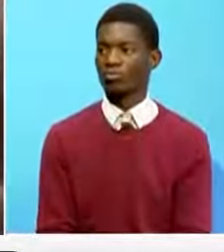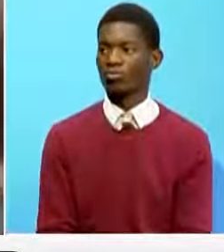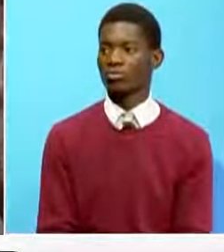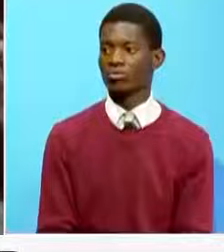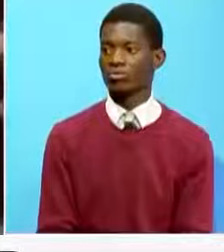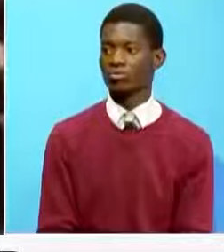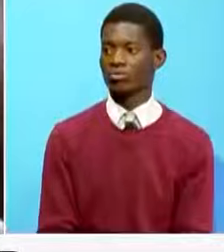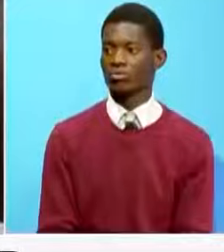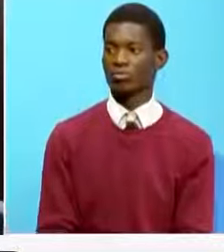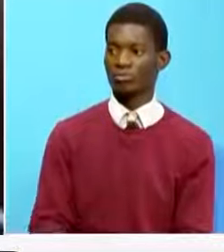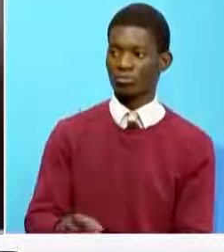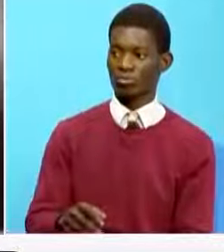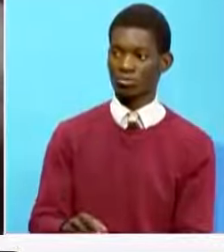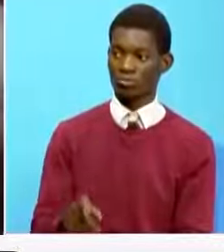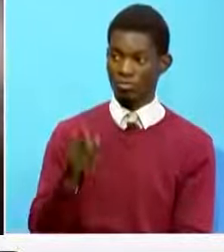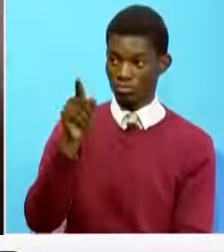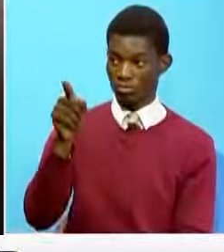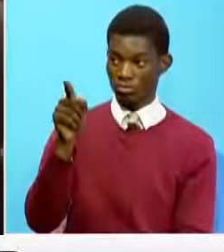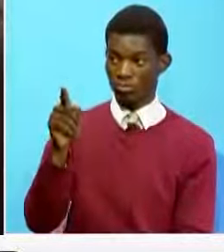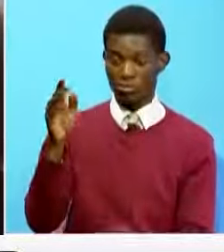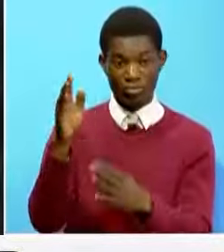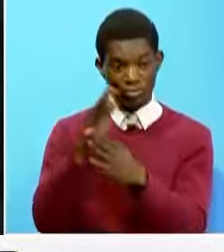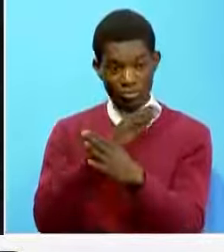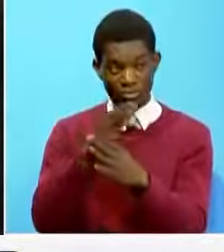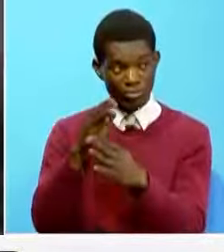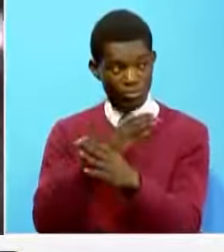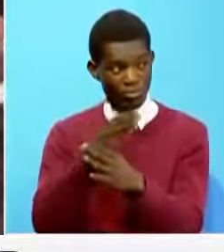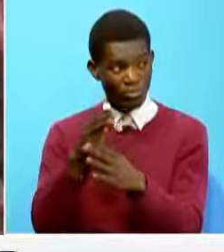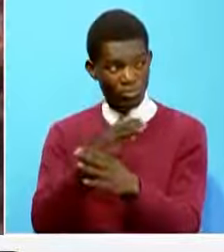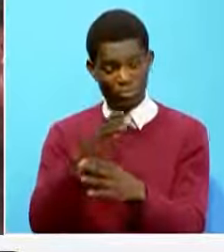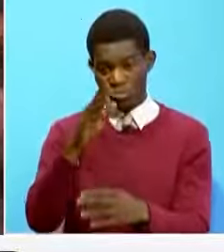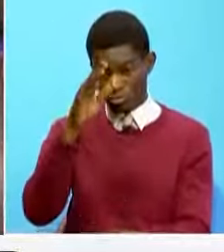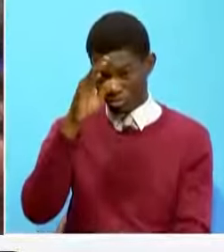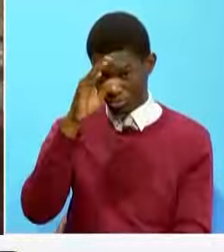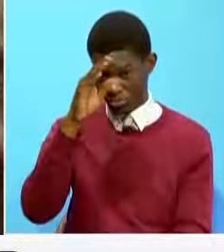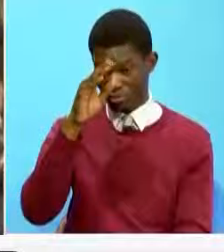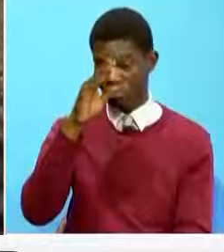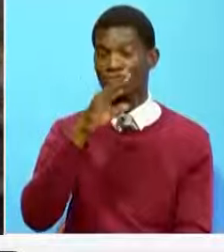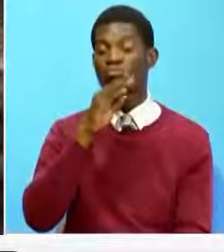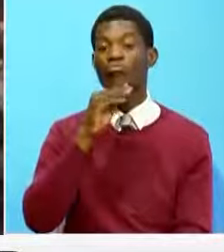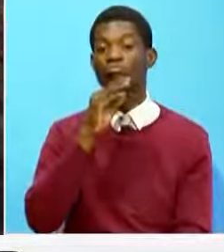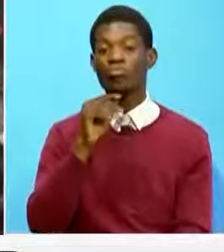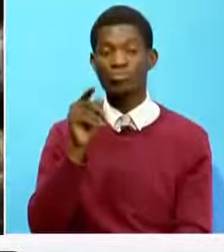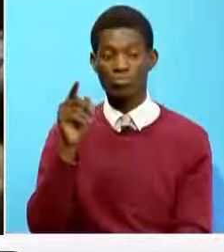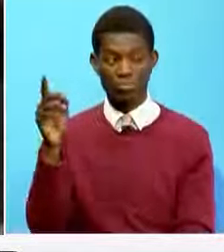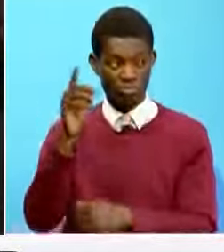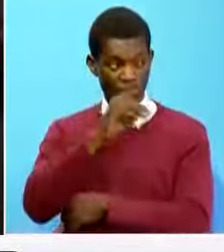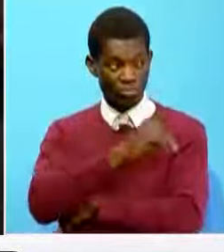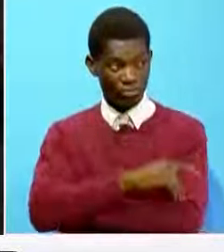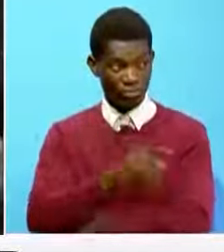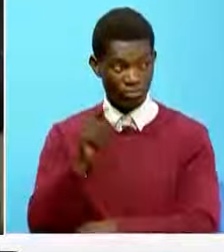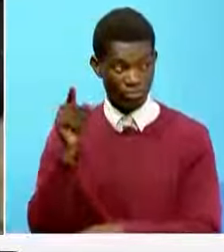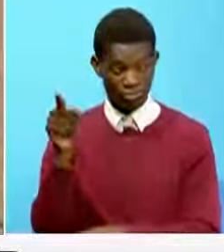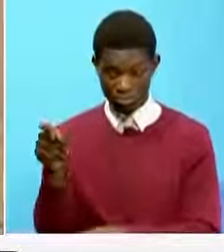Fodson Malishenyi, a local businessman and a contractor in Kalumbila District, has today ceased to be an ordinary person following